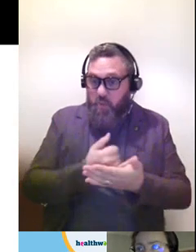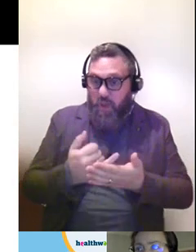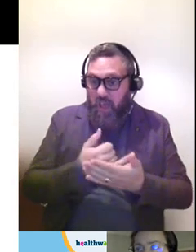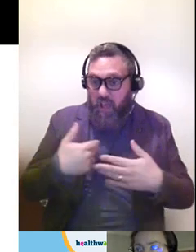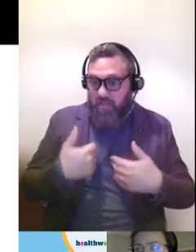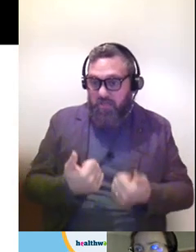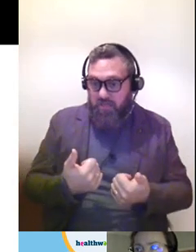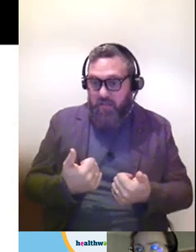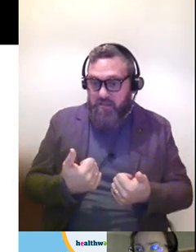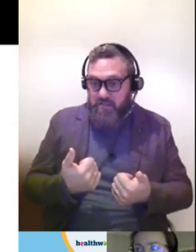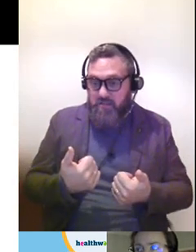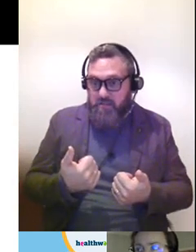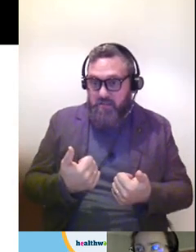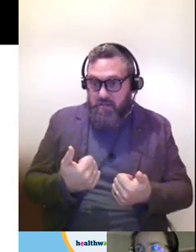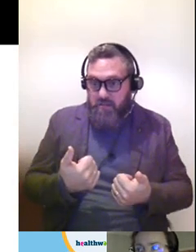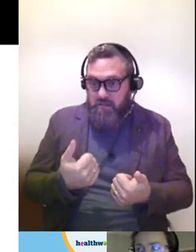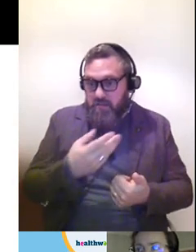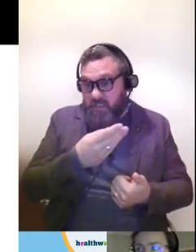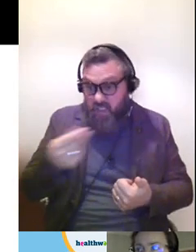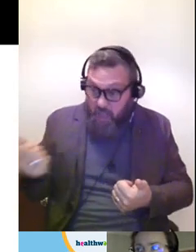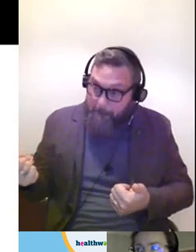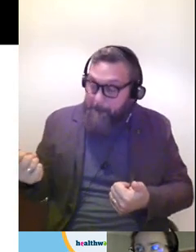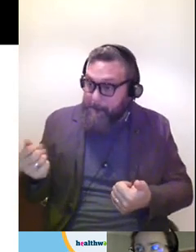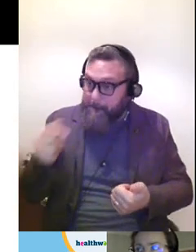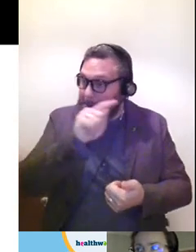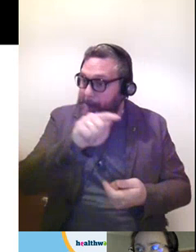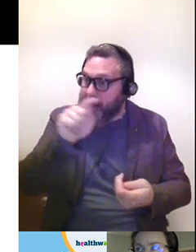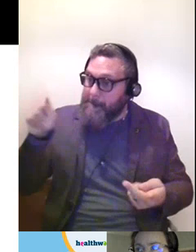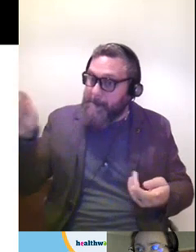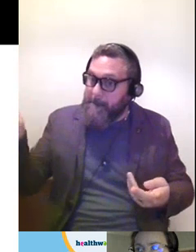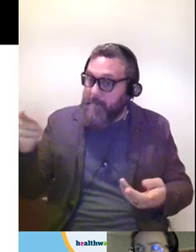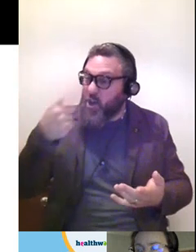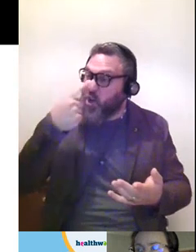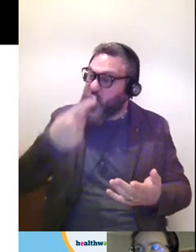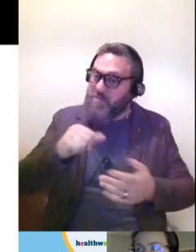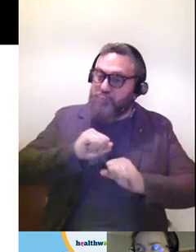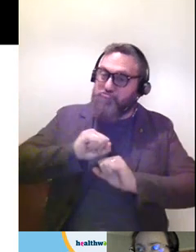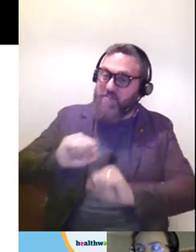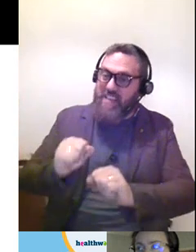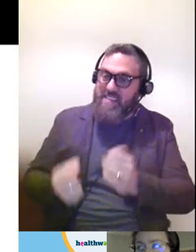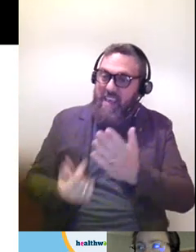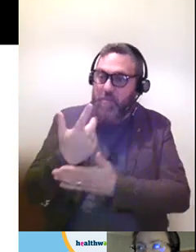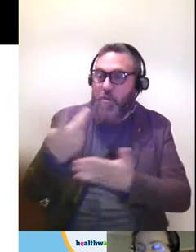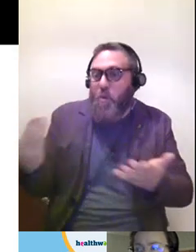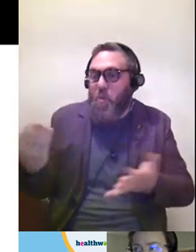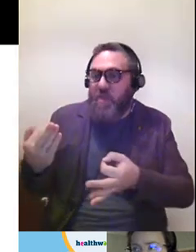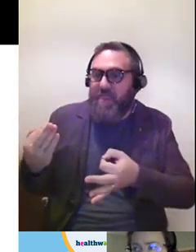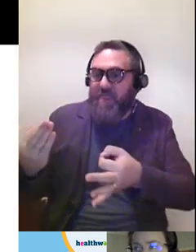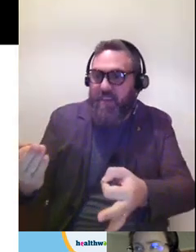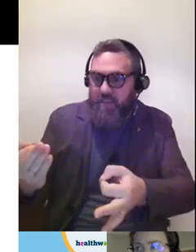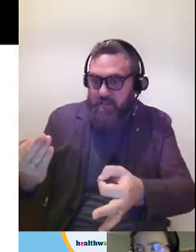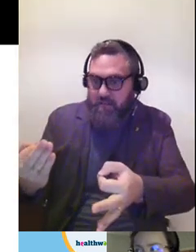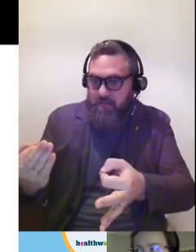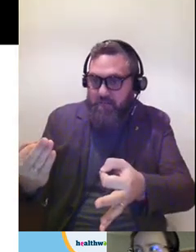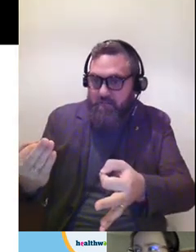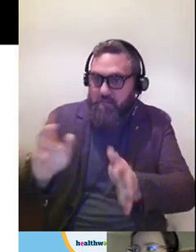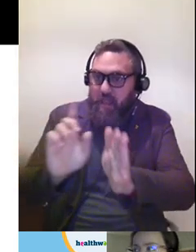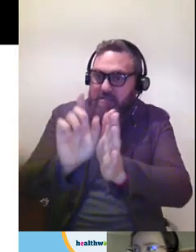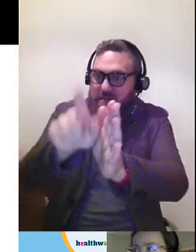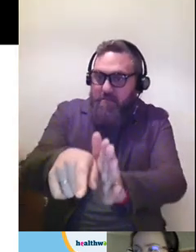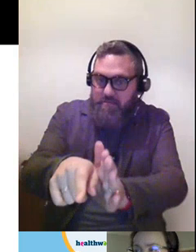and a number of those conditions that people have are things that could be prevented or delayed. There are